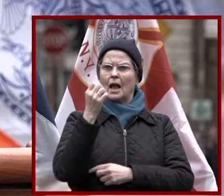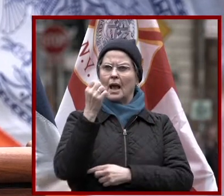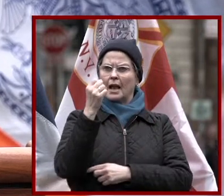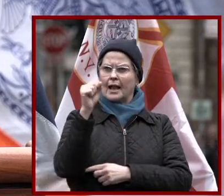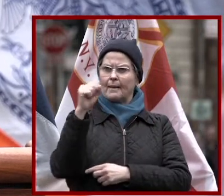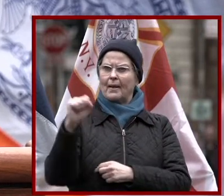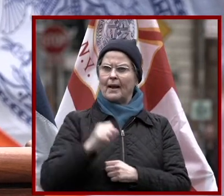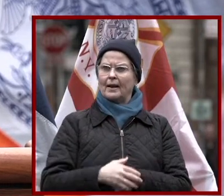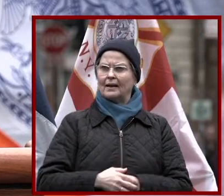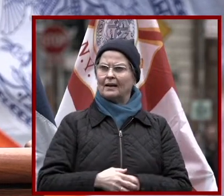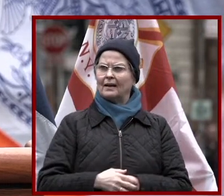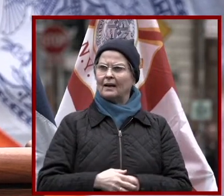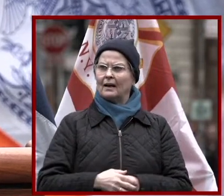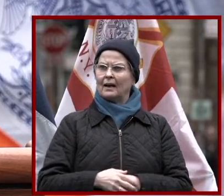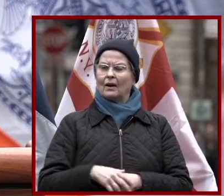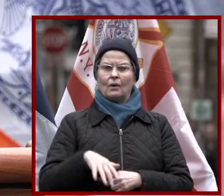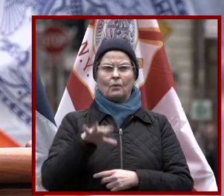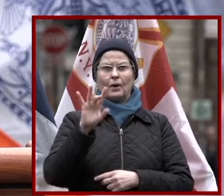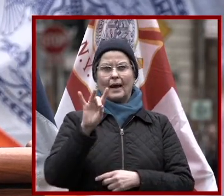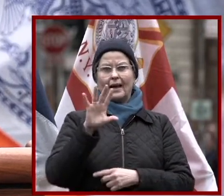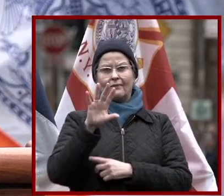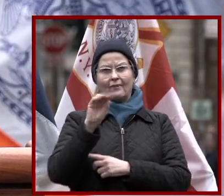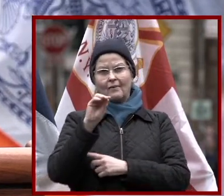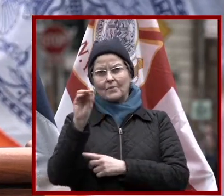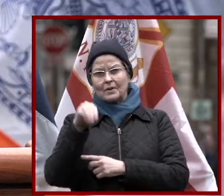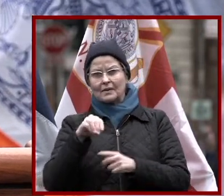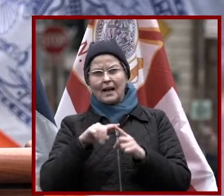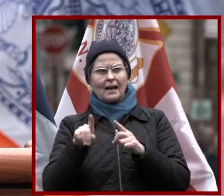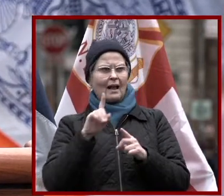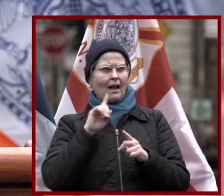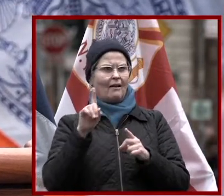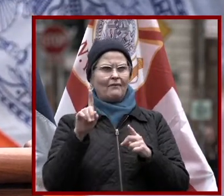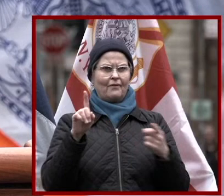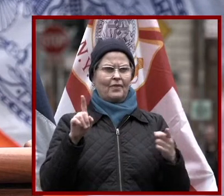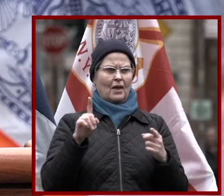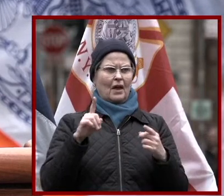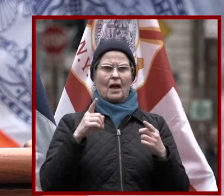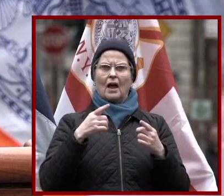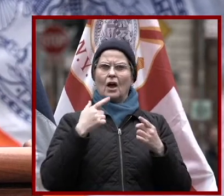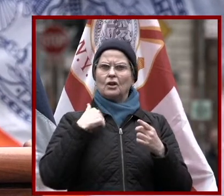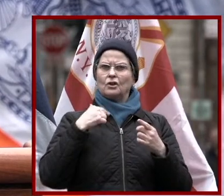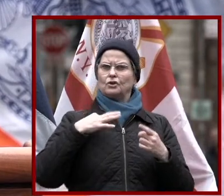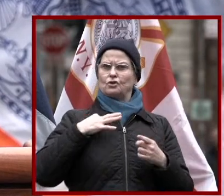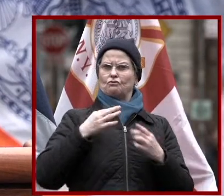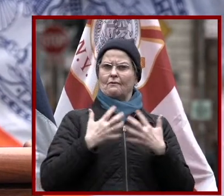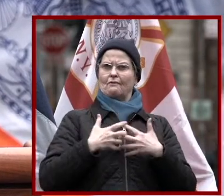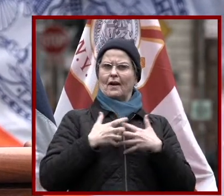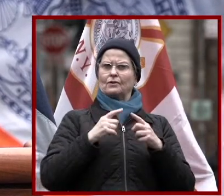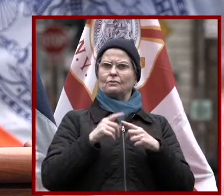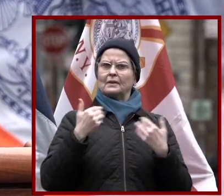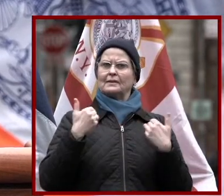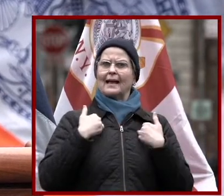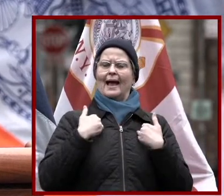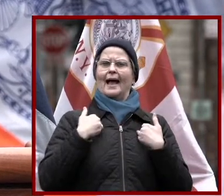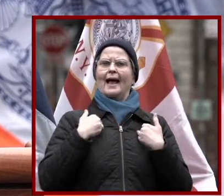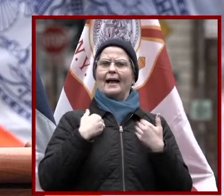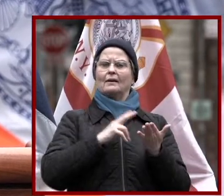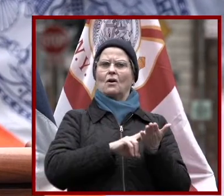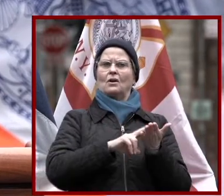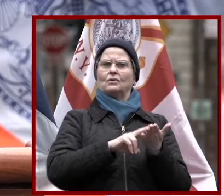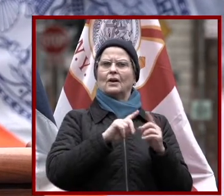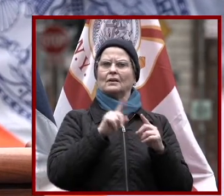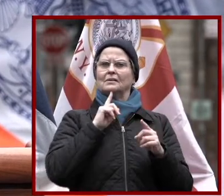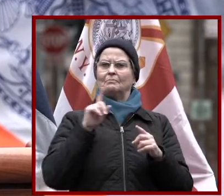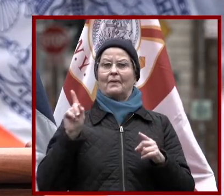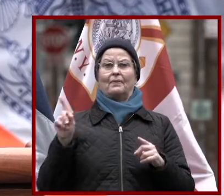over 85% of the shirtwaist factories covered by union contracts. But the Triangle